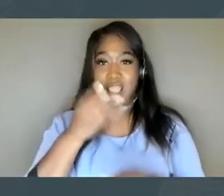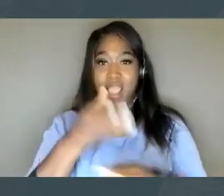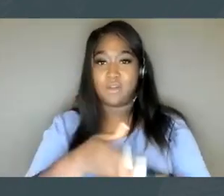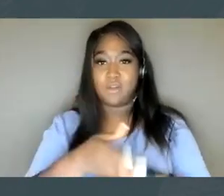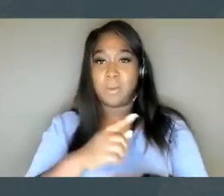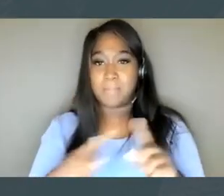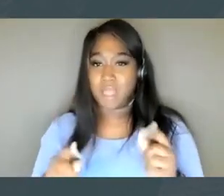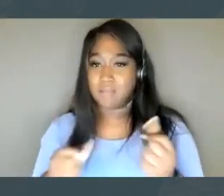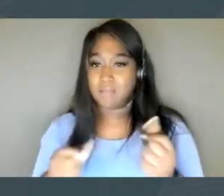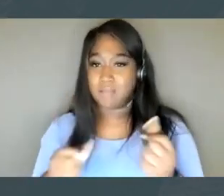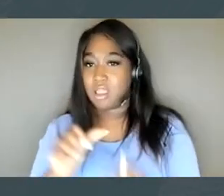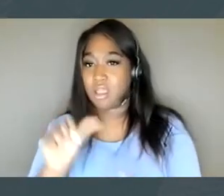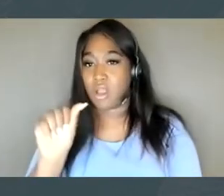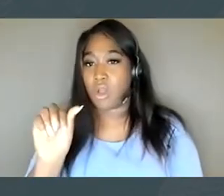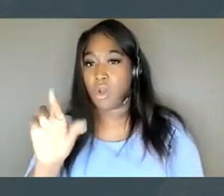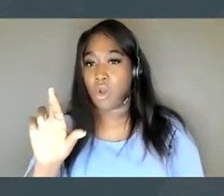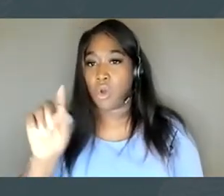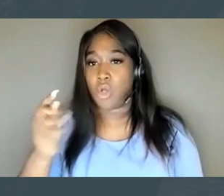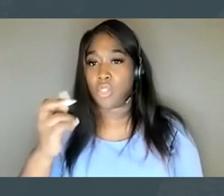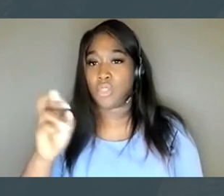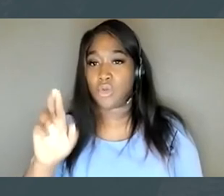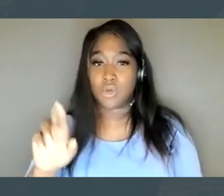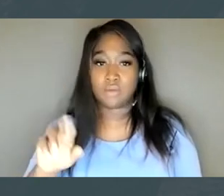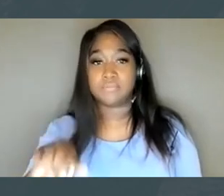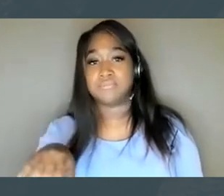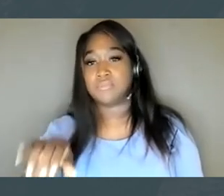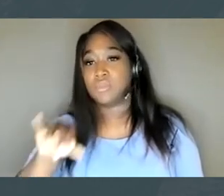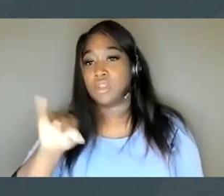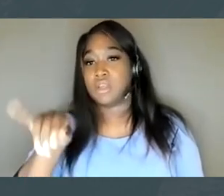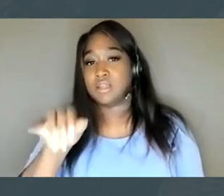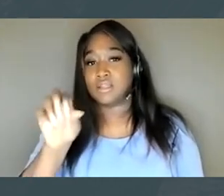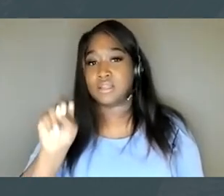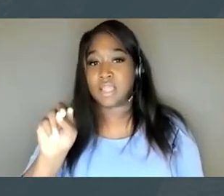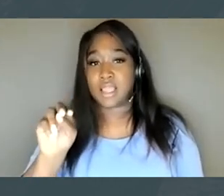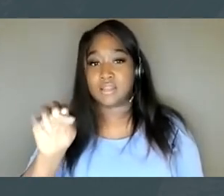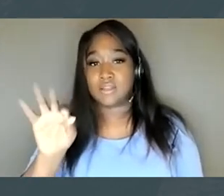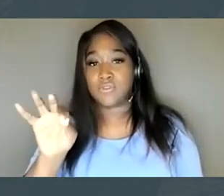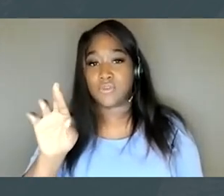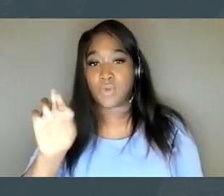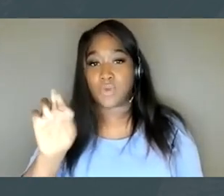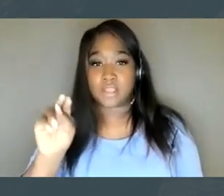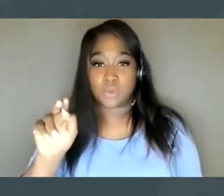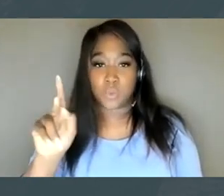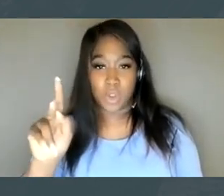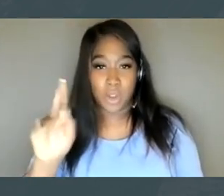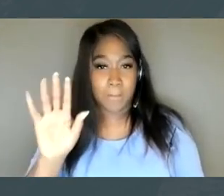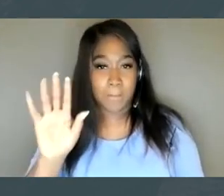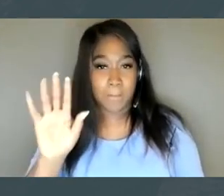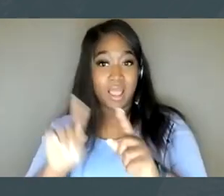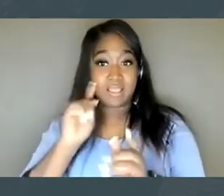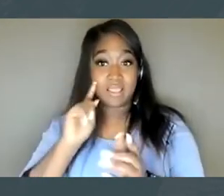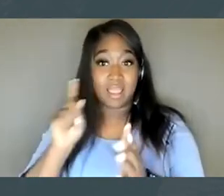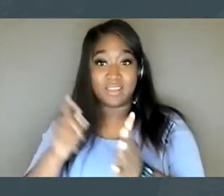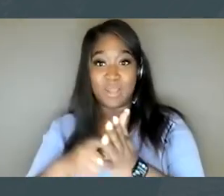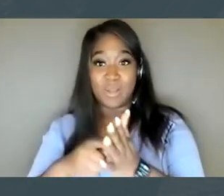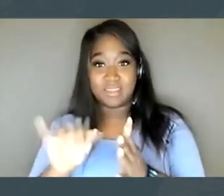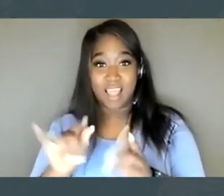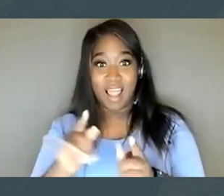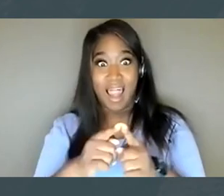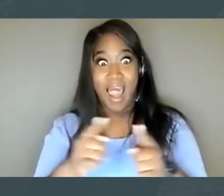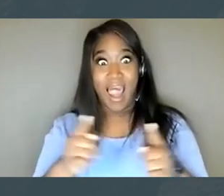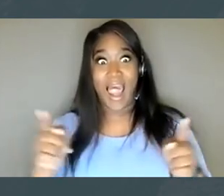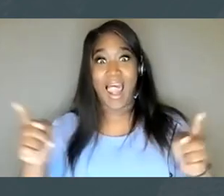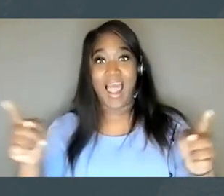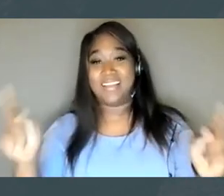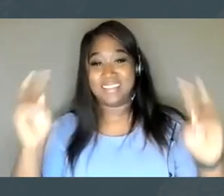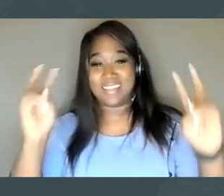this kind of long titles is very reminiscent of, you know, love is the message is death. You know,